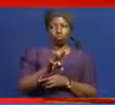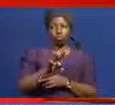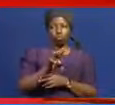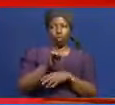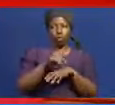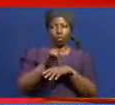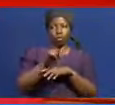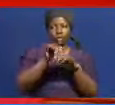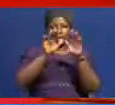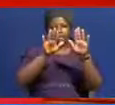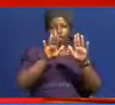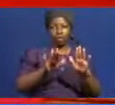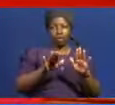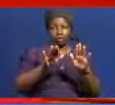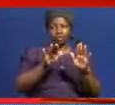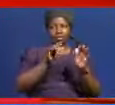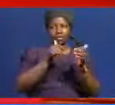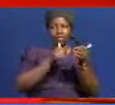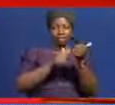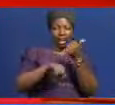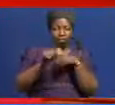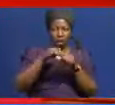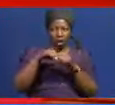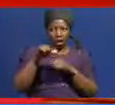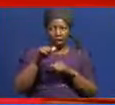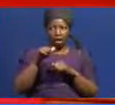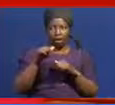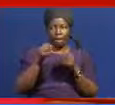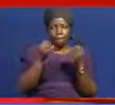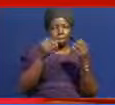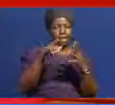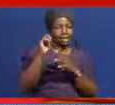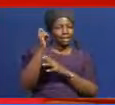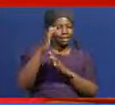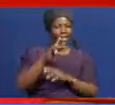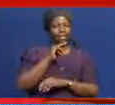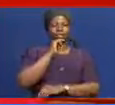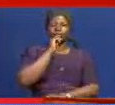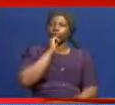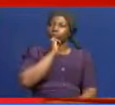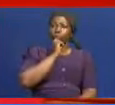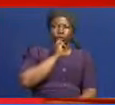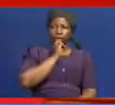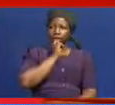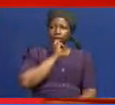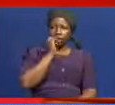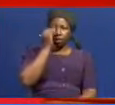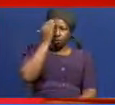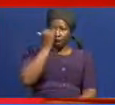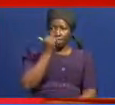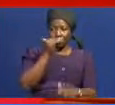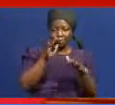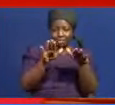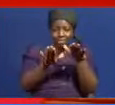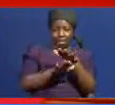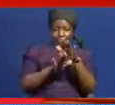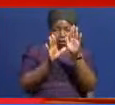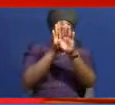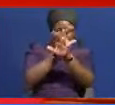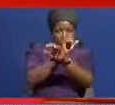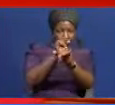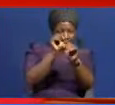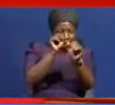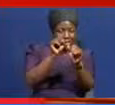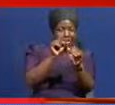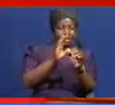important exercise. Mr. Speaker, many Kenyans are wondering why the Deputy President is being